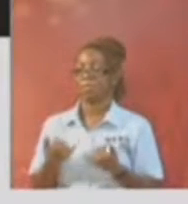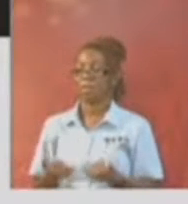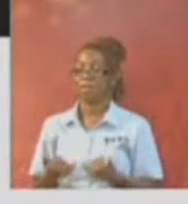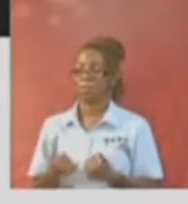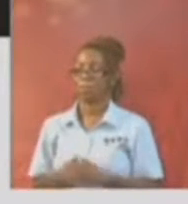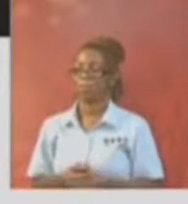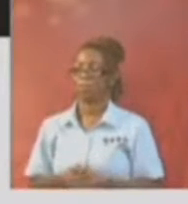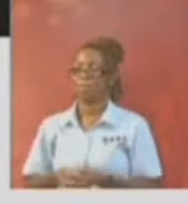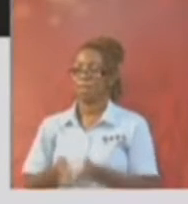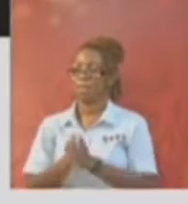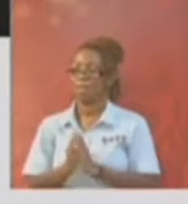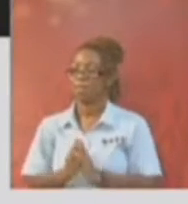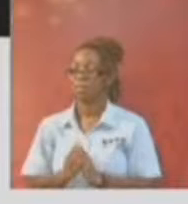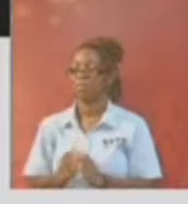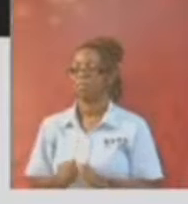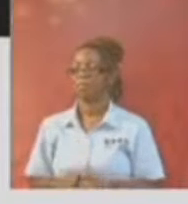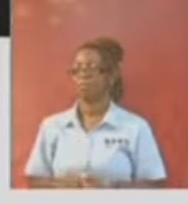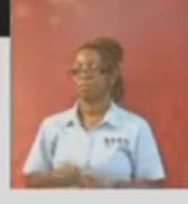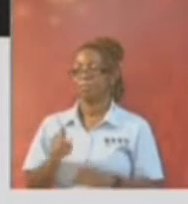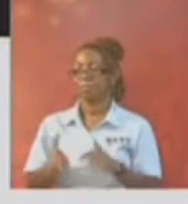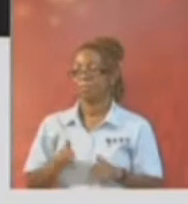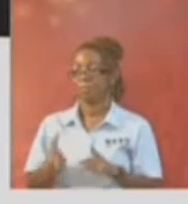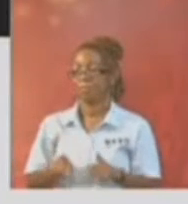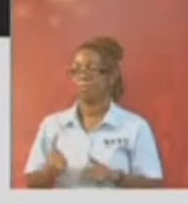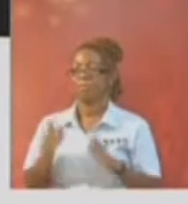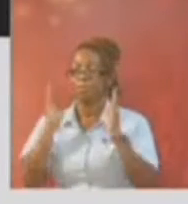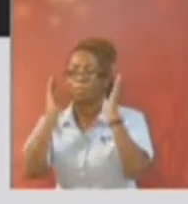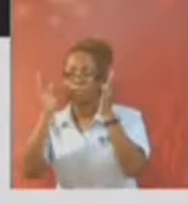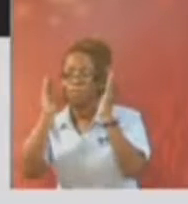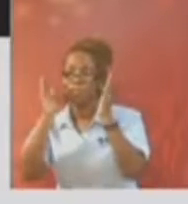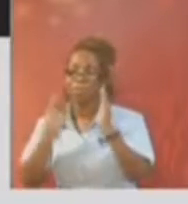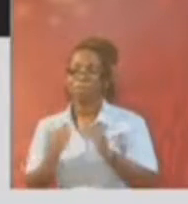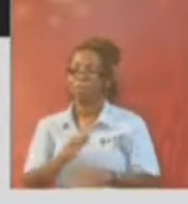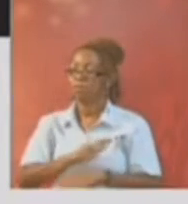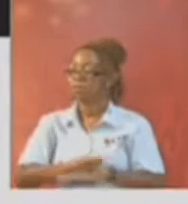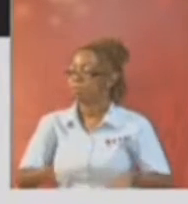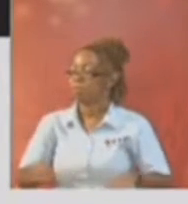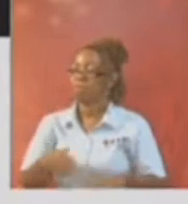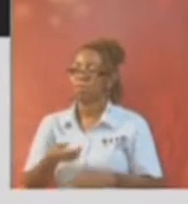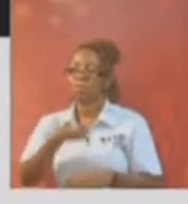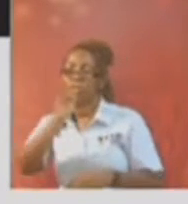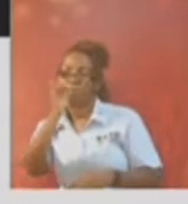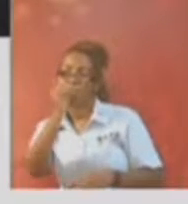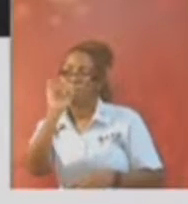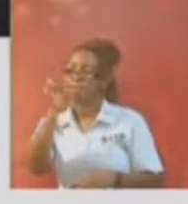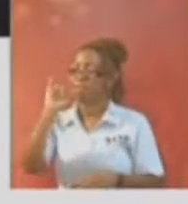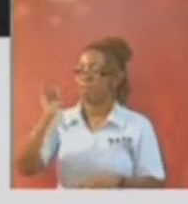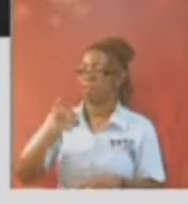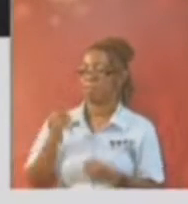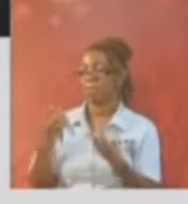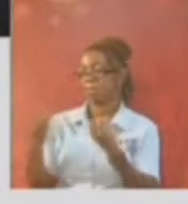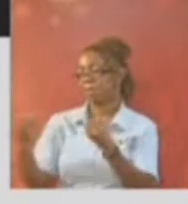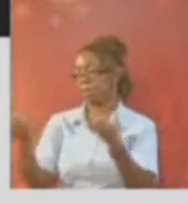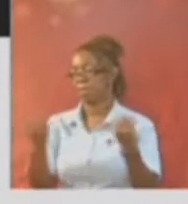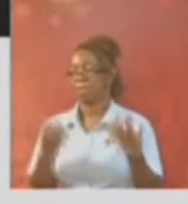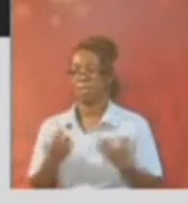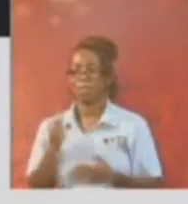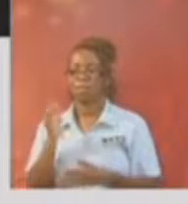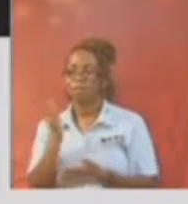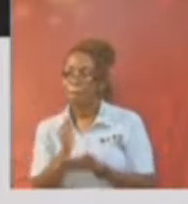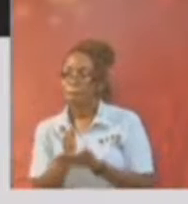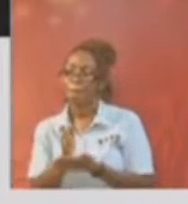therefore understood that levels of alcohol consumption at this time will be greatly determined by household